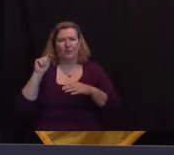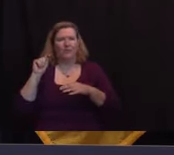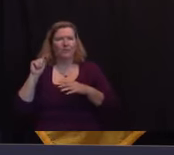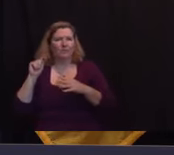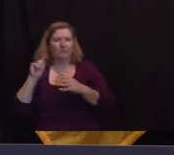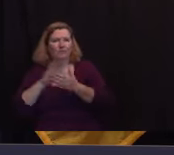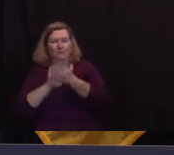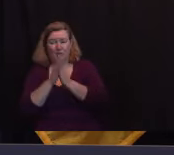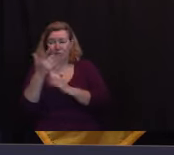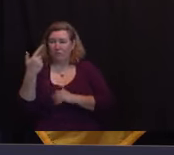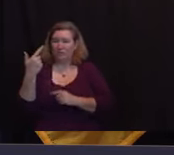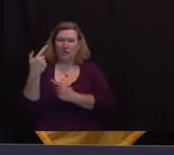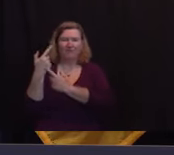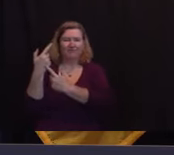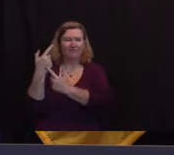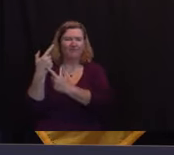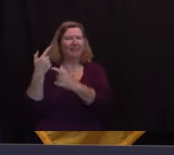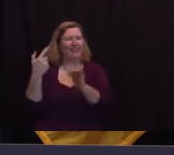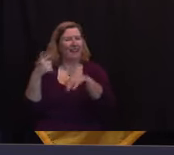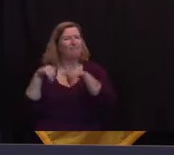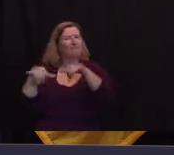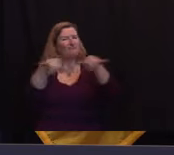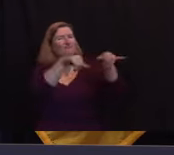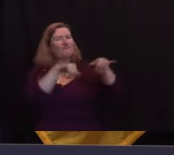old during the